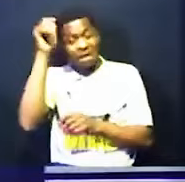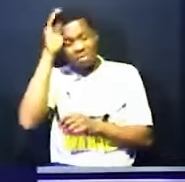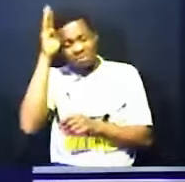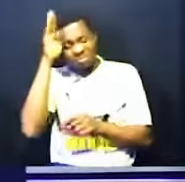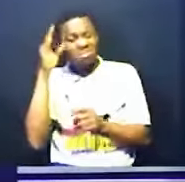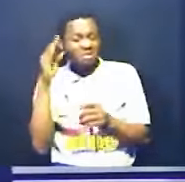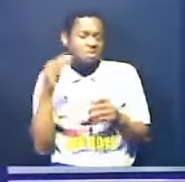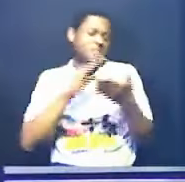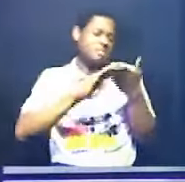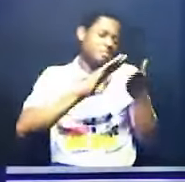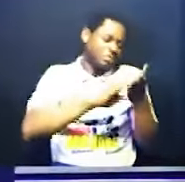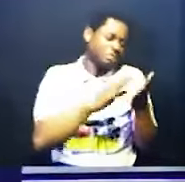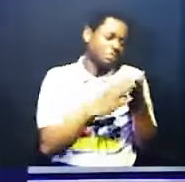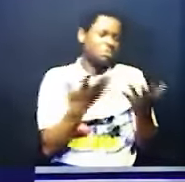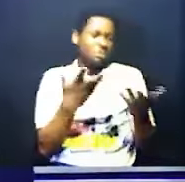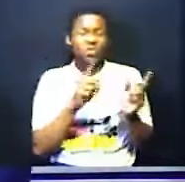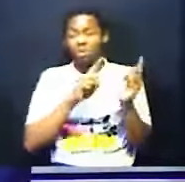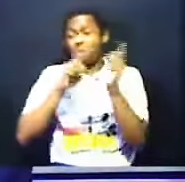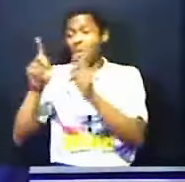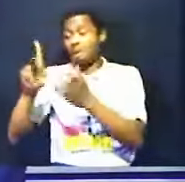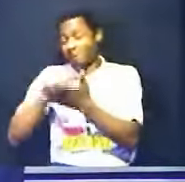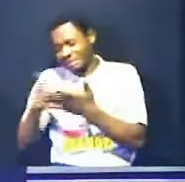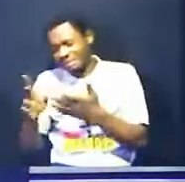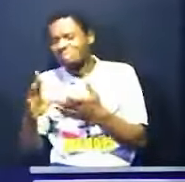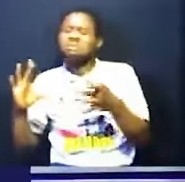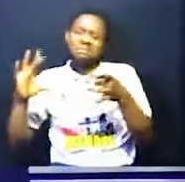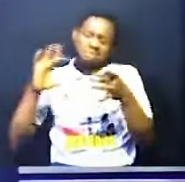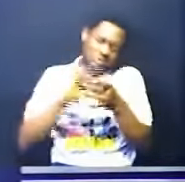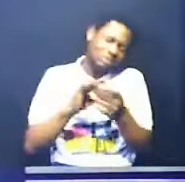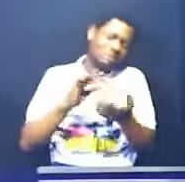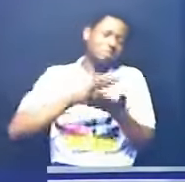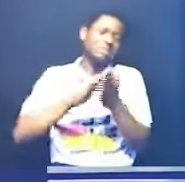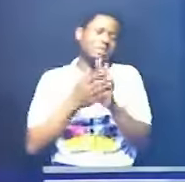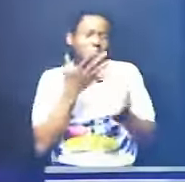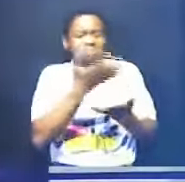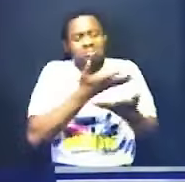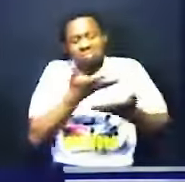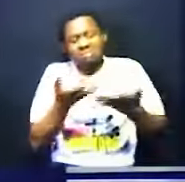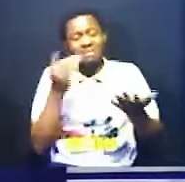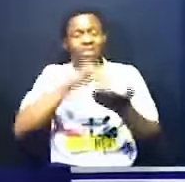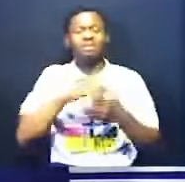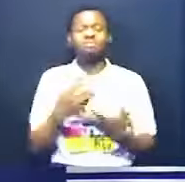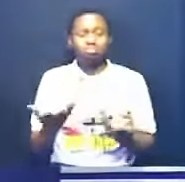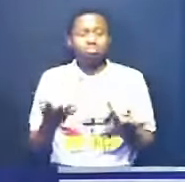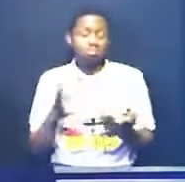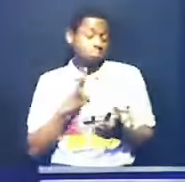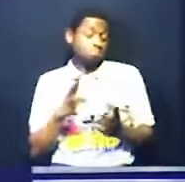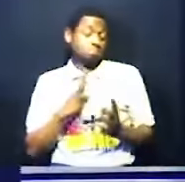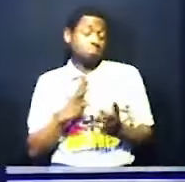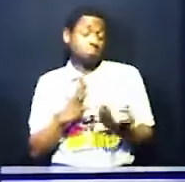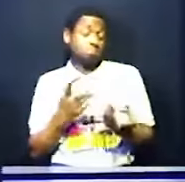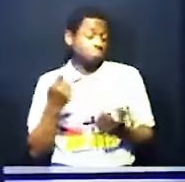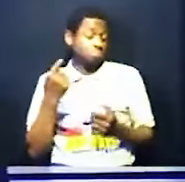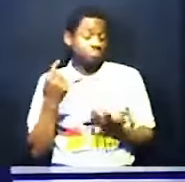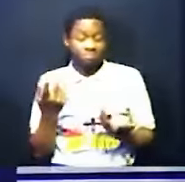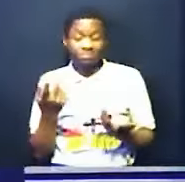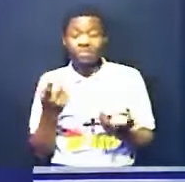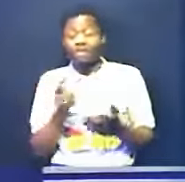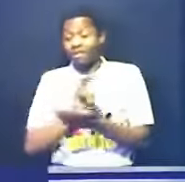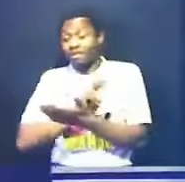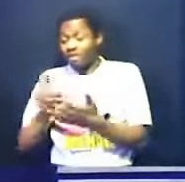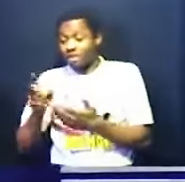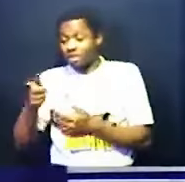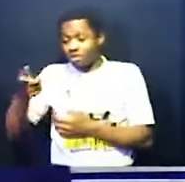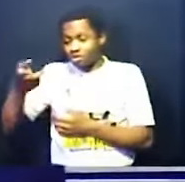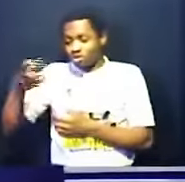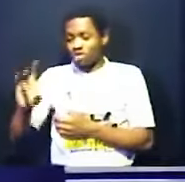say Amnon here. Bi anu osusu se ninu ano de nfum so ache no. Enti okaso ane nkro no. Omodia bo anan ene no koy. Verse 28.